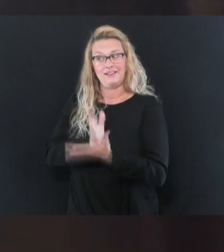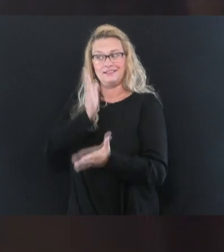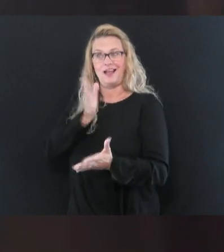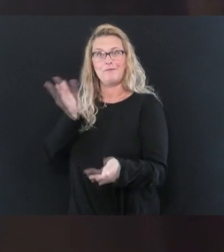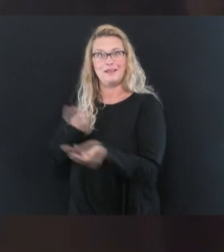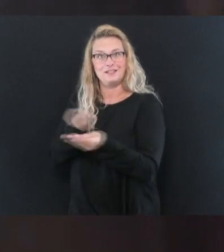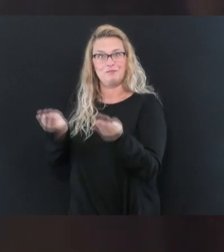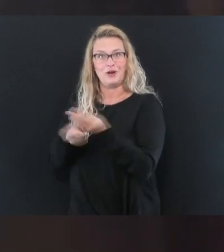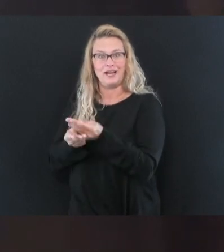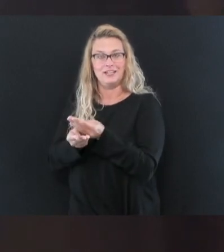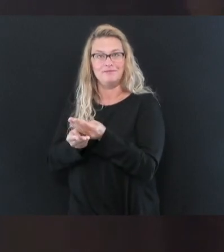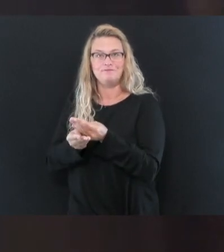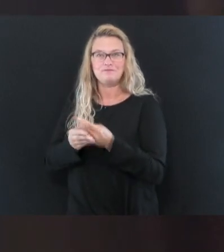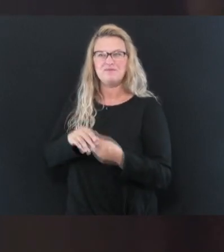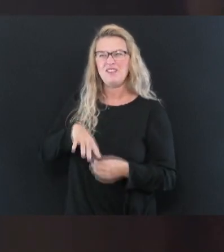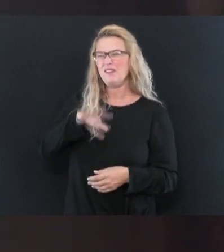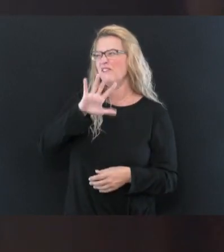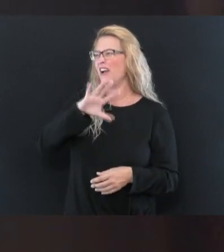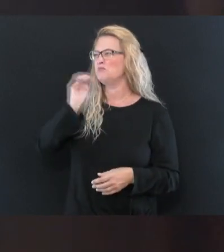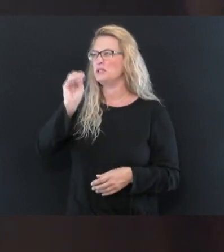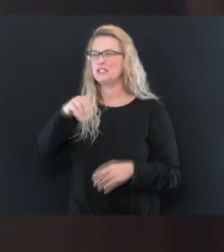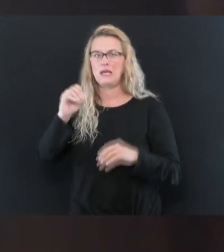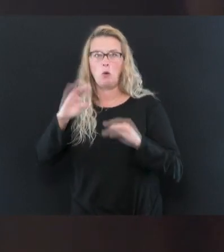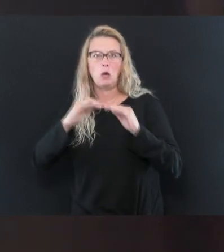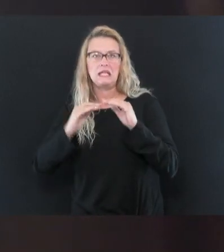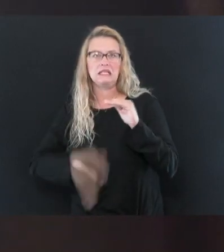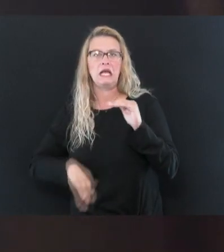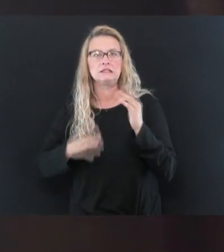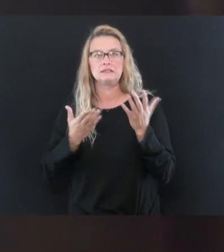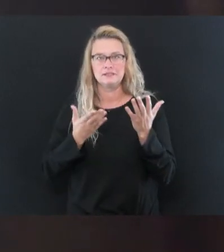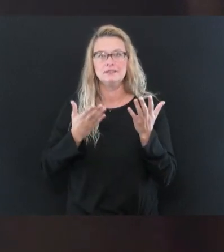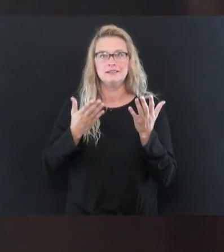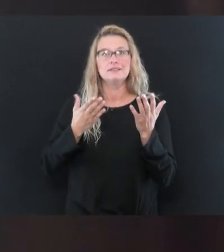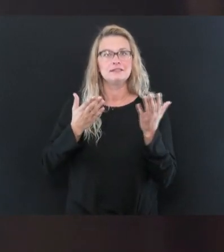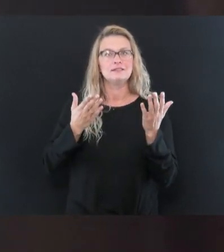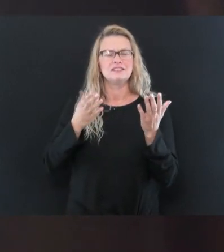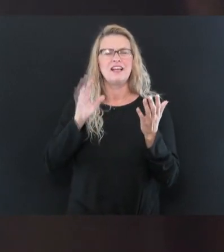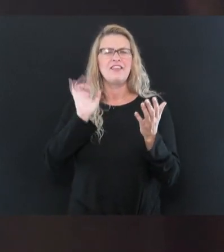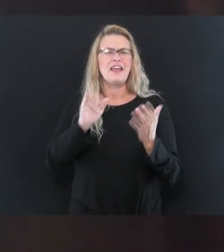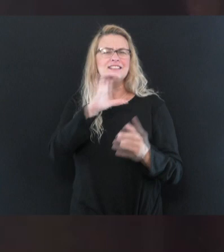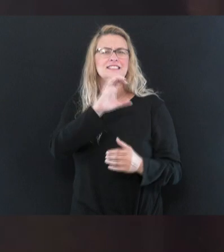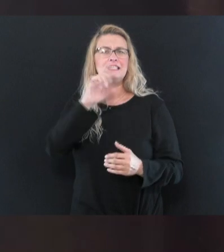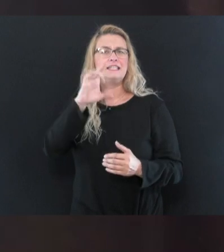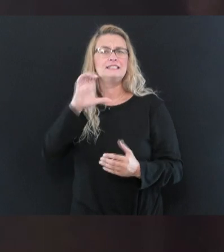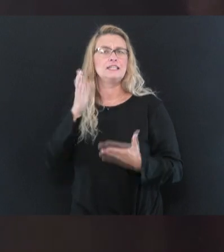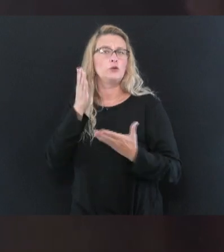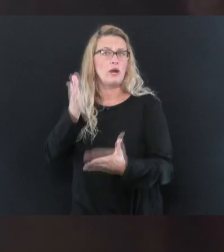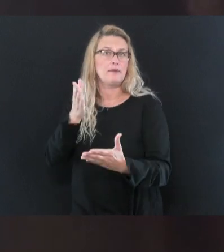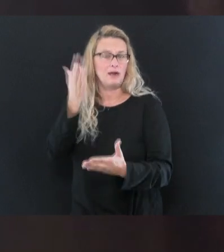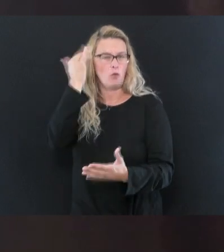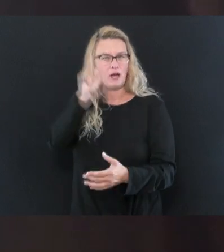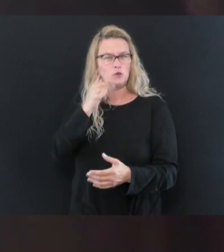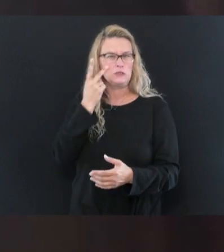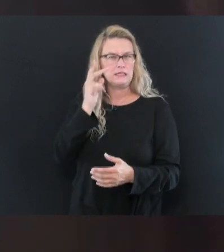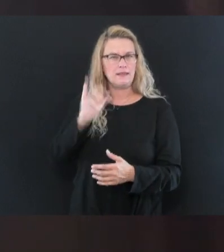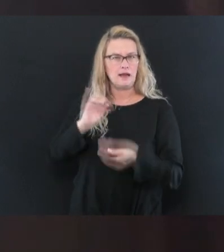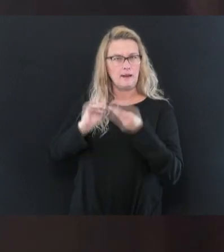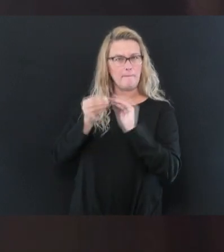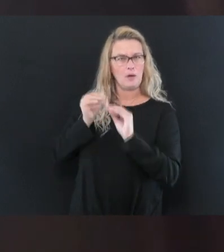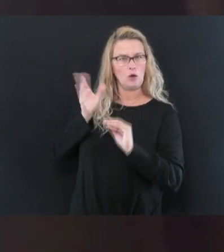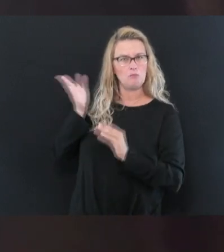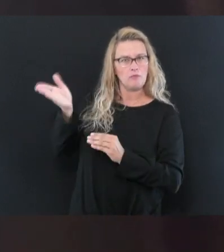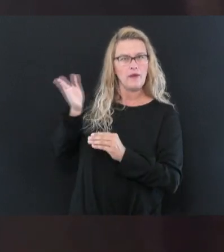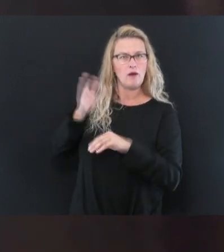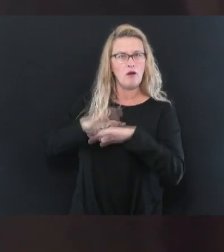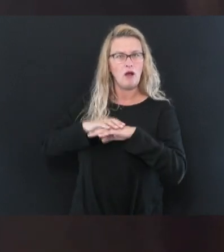standards, 5% or less, which is recommended by the Centers for Disease Control, recommended by the World Health Organization, and